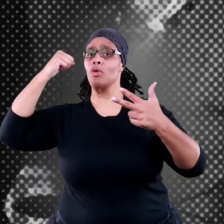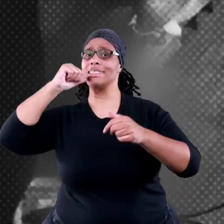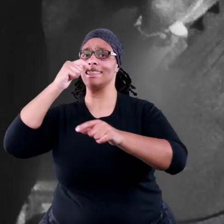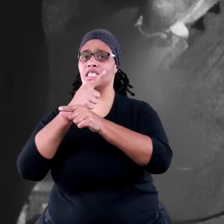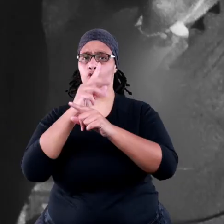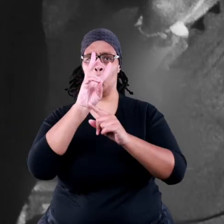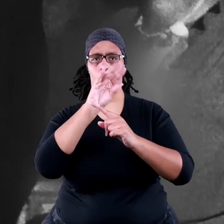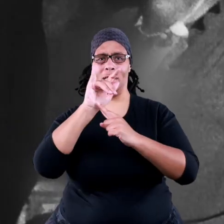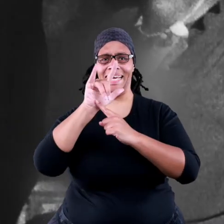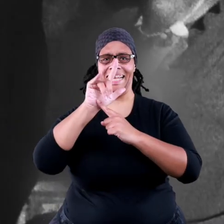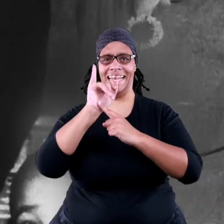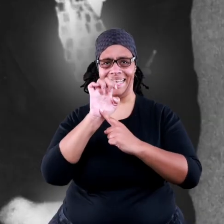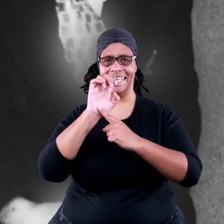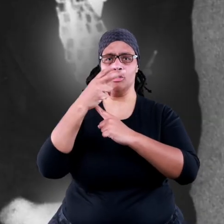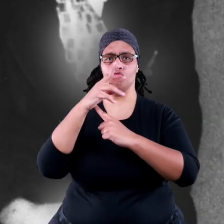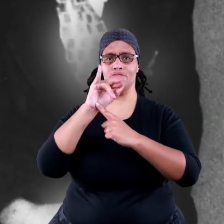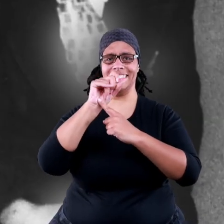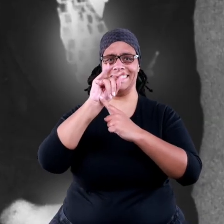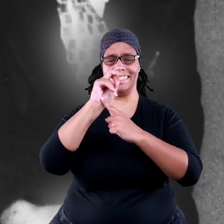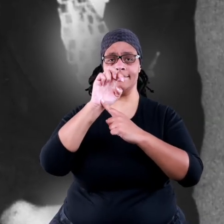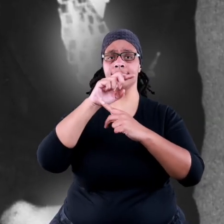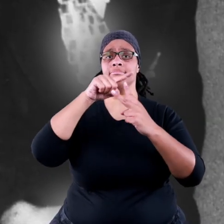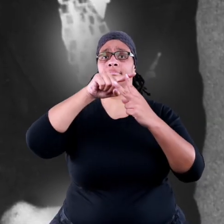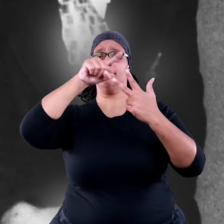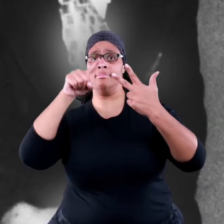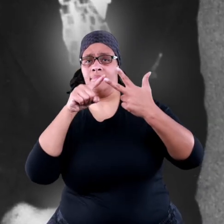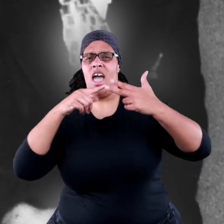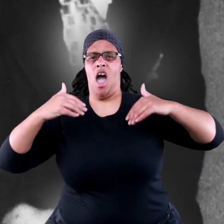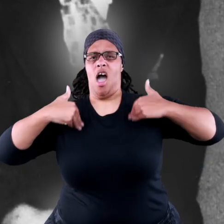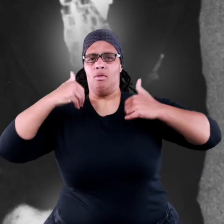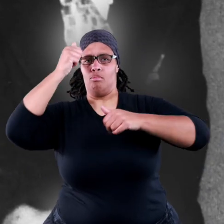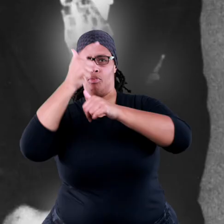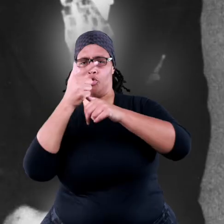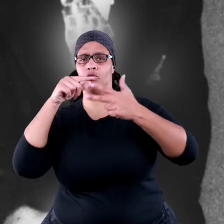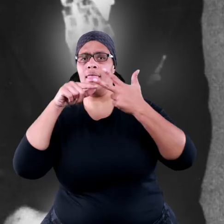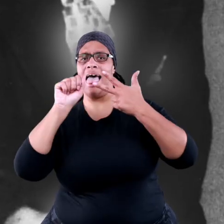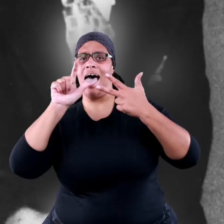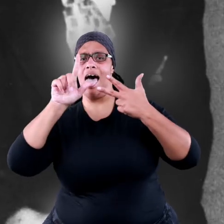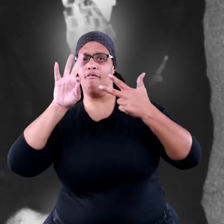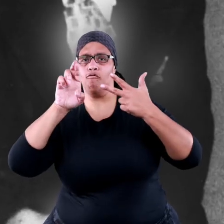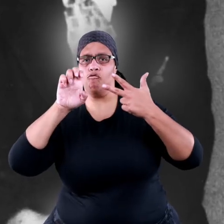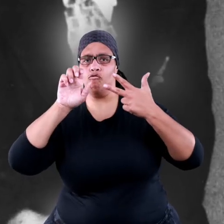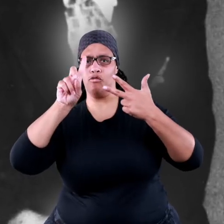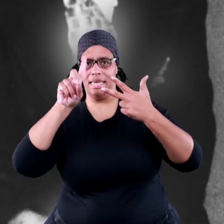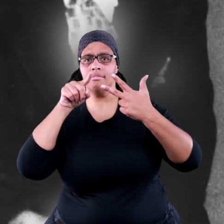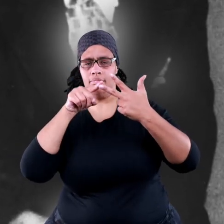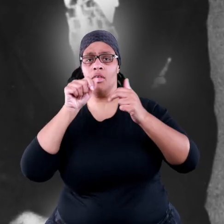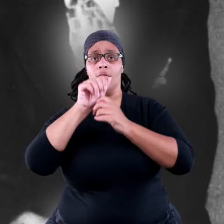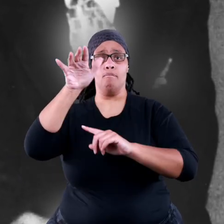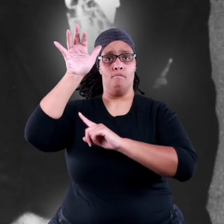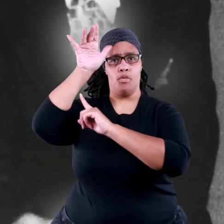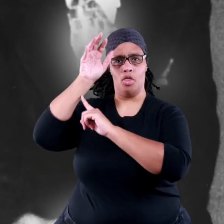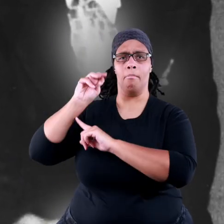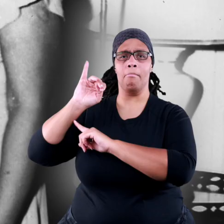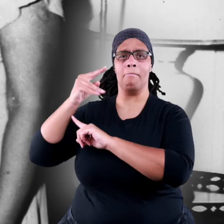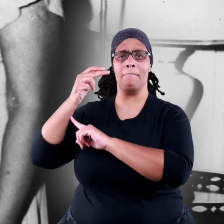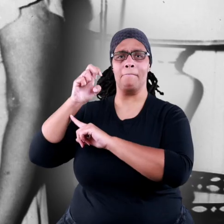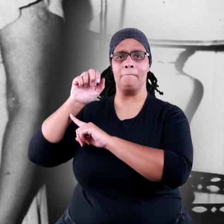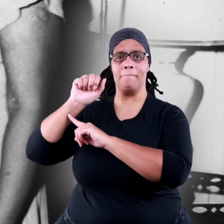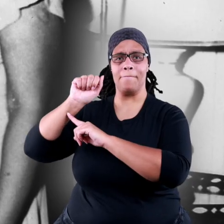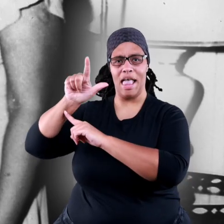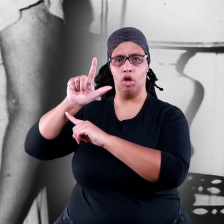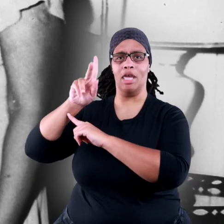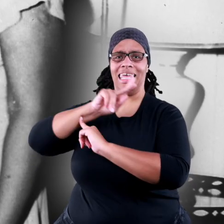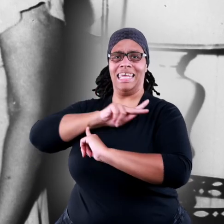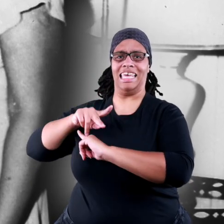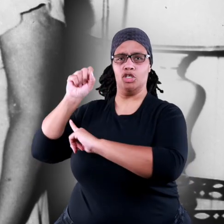family. Older sister, Willie Christine, and younger brother, Alfred, rounded out their loving family with their father,